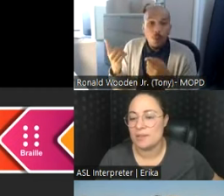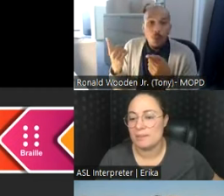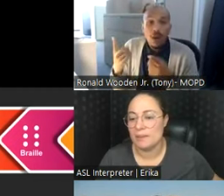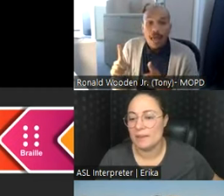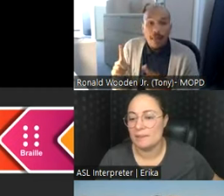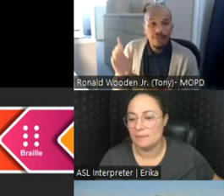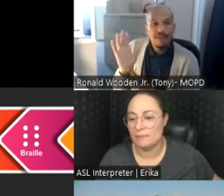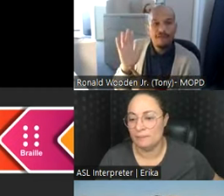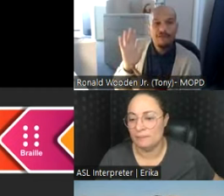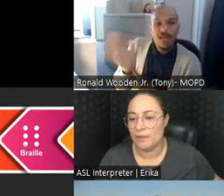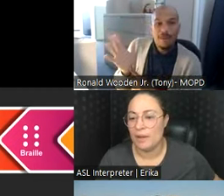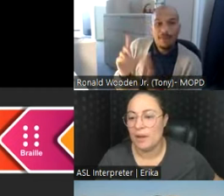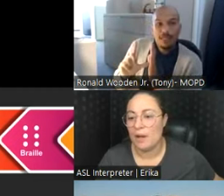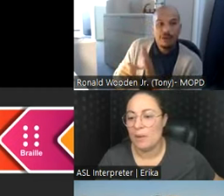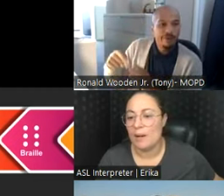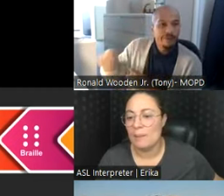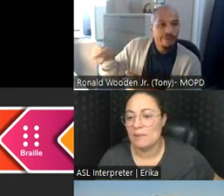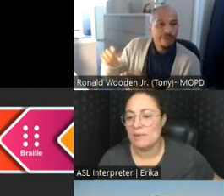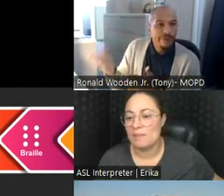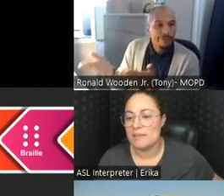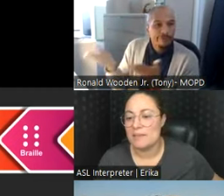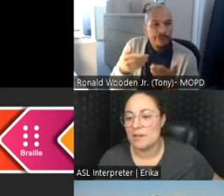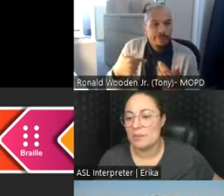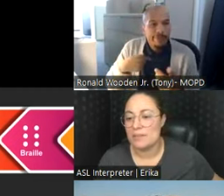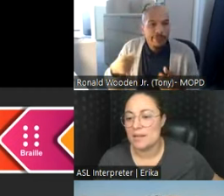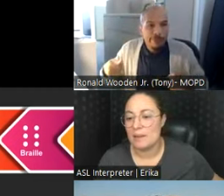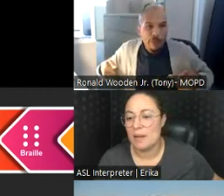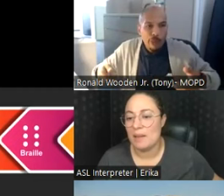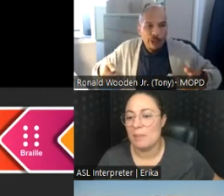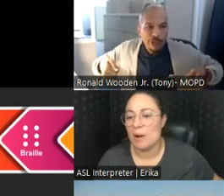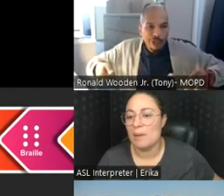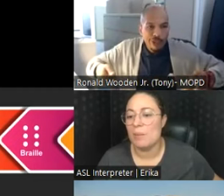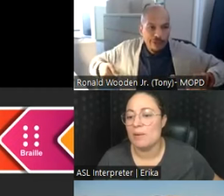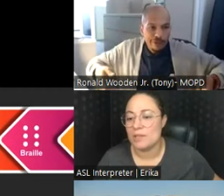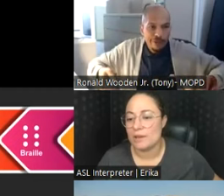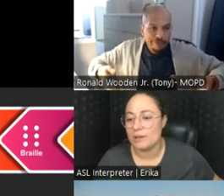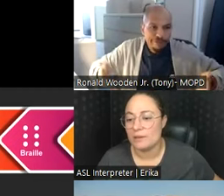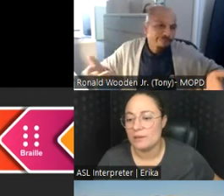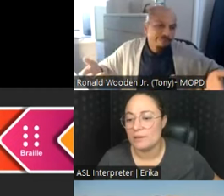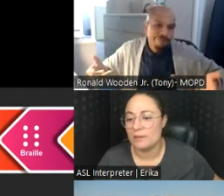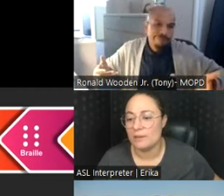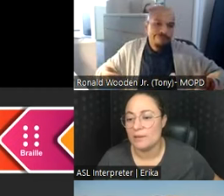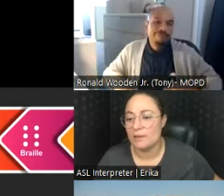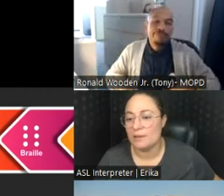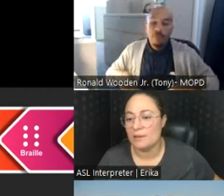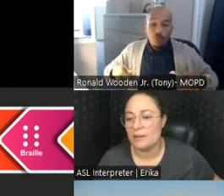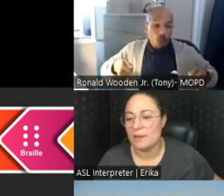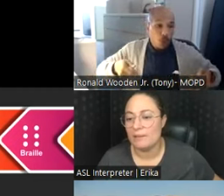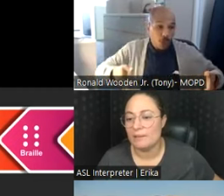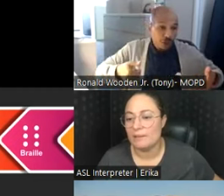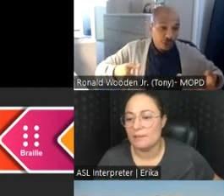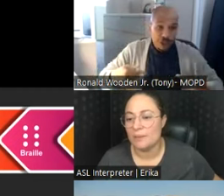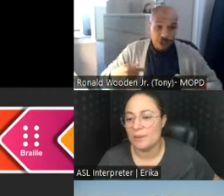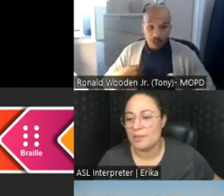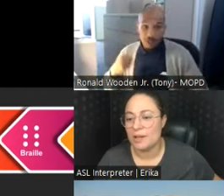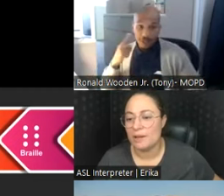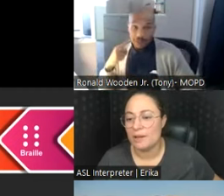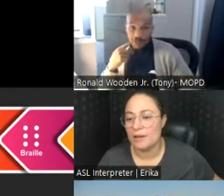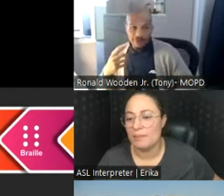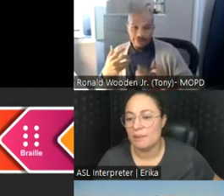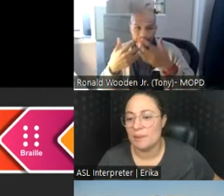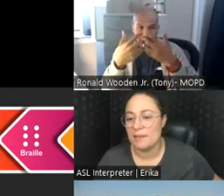person on the plane. What happened 5 minutes later was they brought me a wheelchair. You know, a